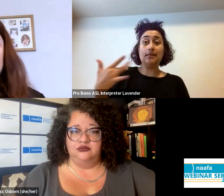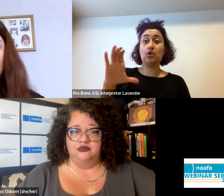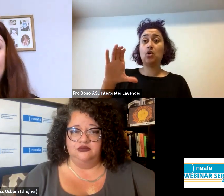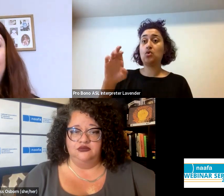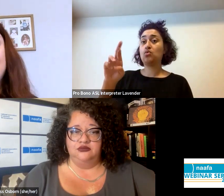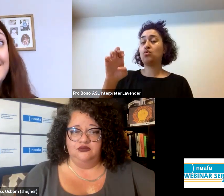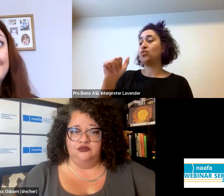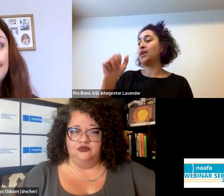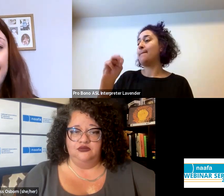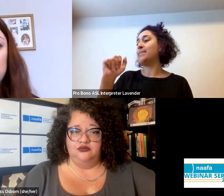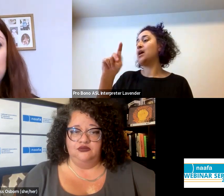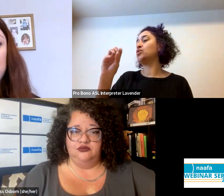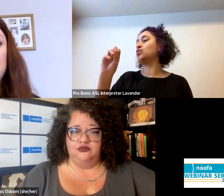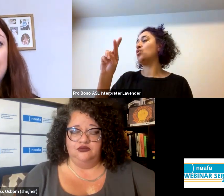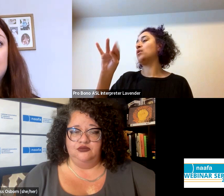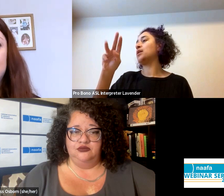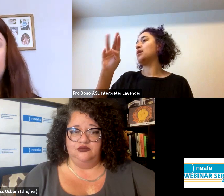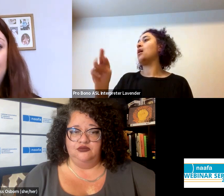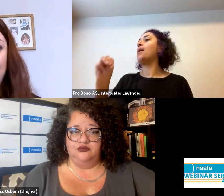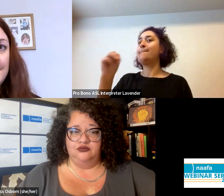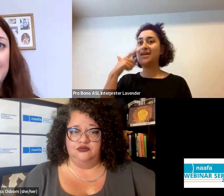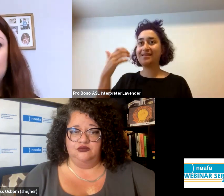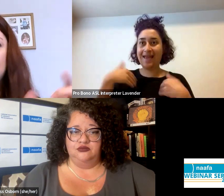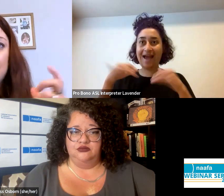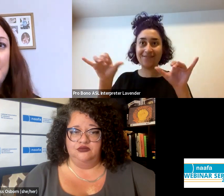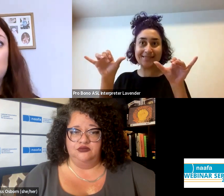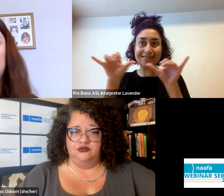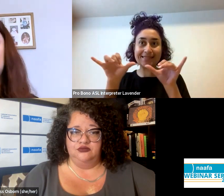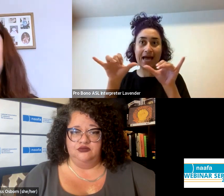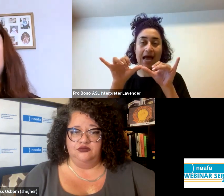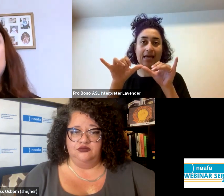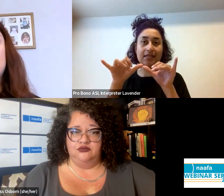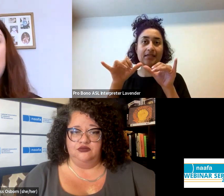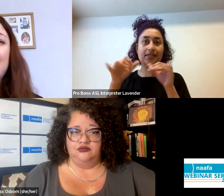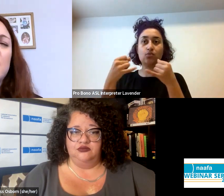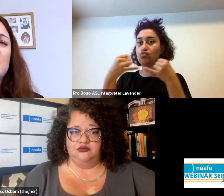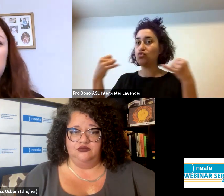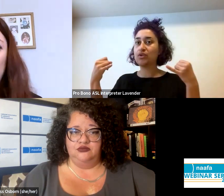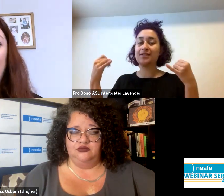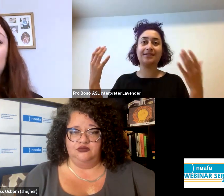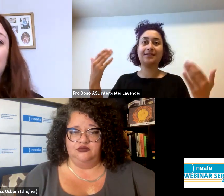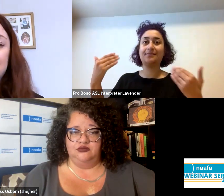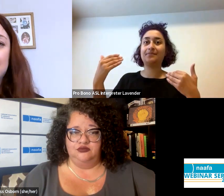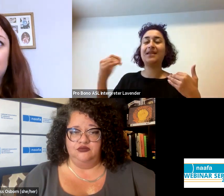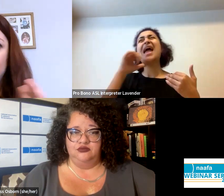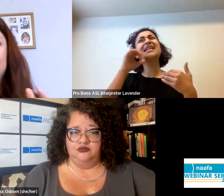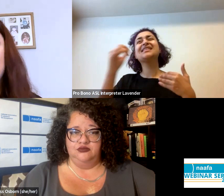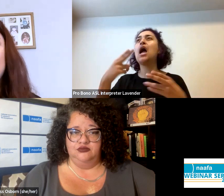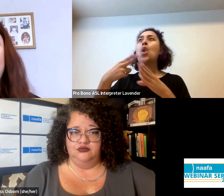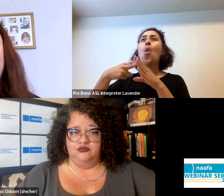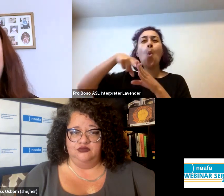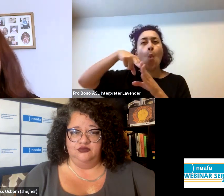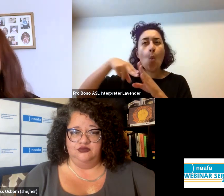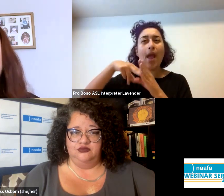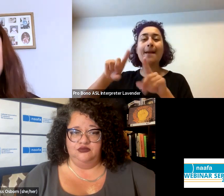it is a size restriction. It's inches, it's measurements. It's not so much weight, but it's